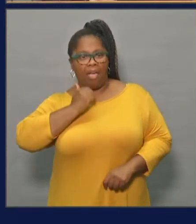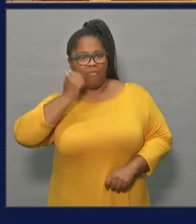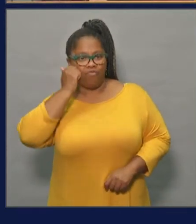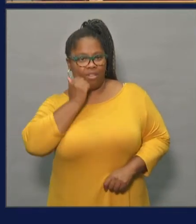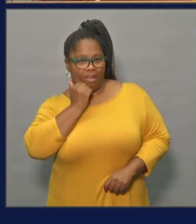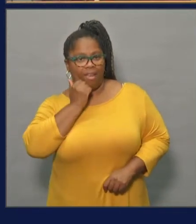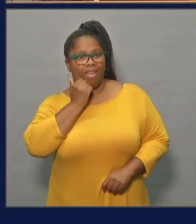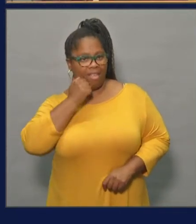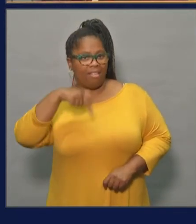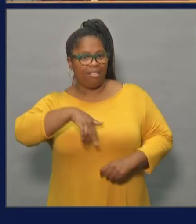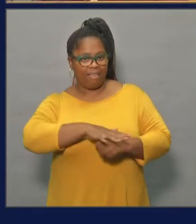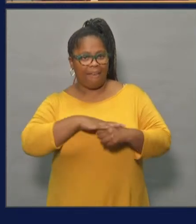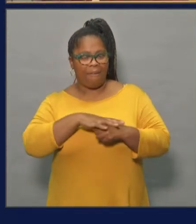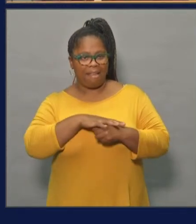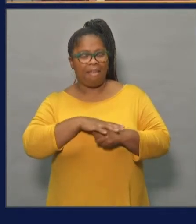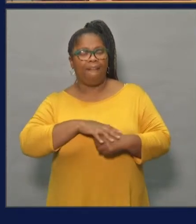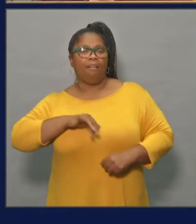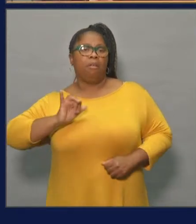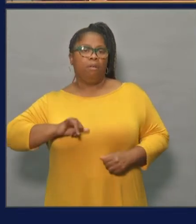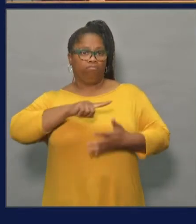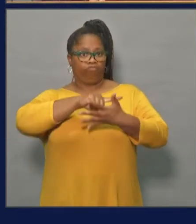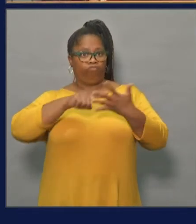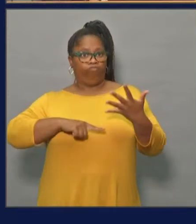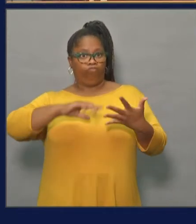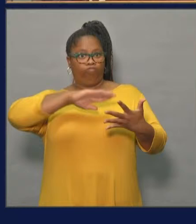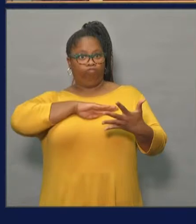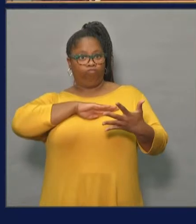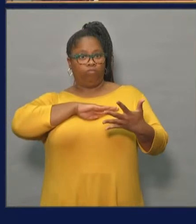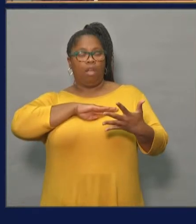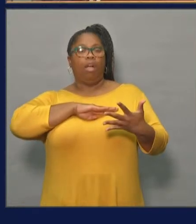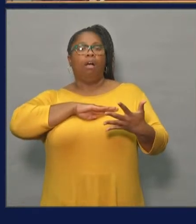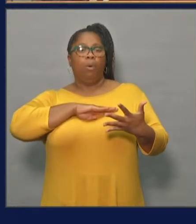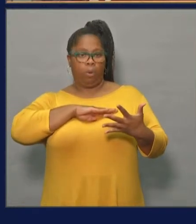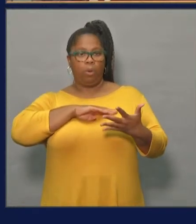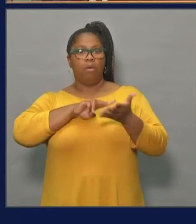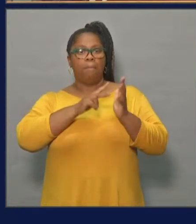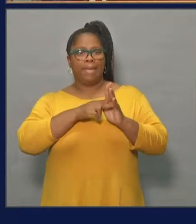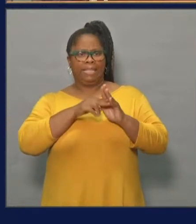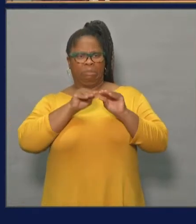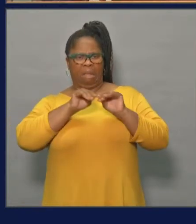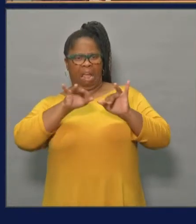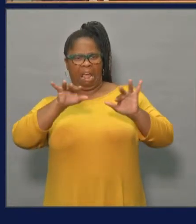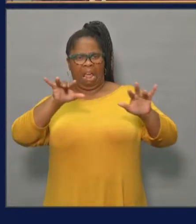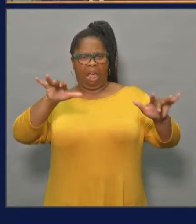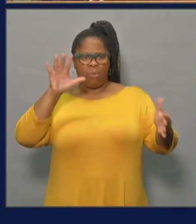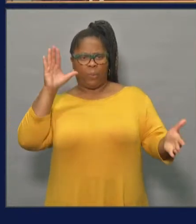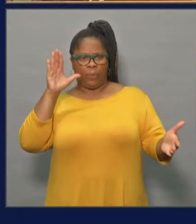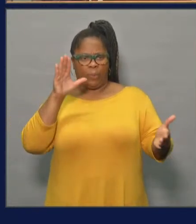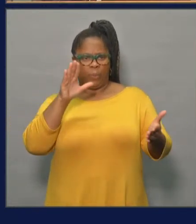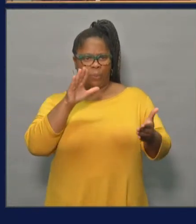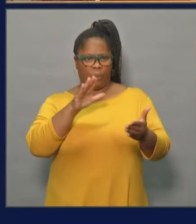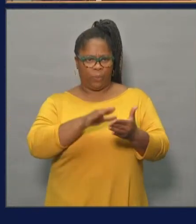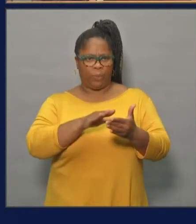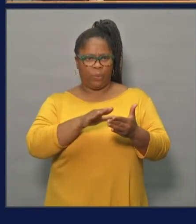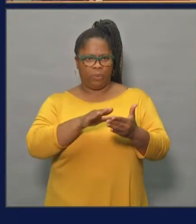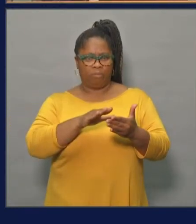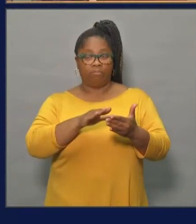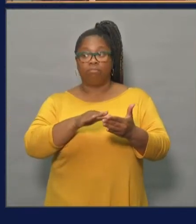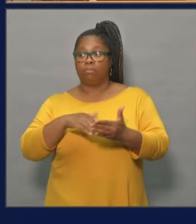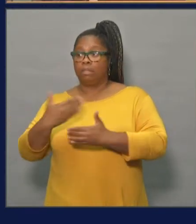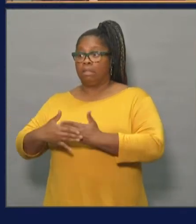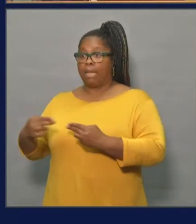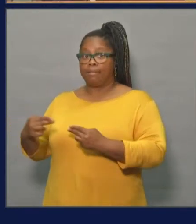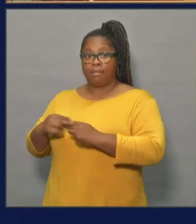to slow the spread. And to understand, I'll go to the next slide, if we're continuing to slow the spread, there are